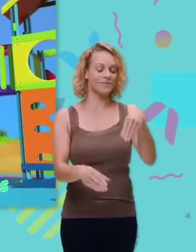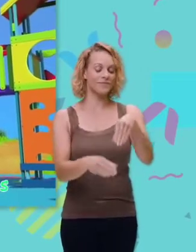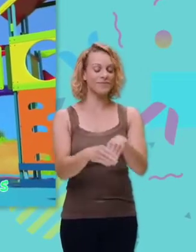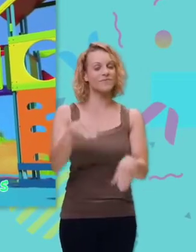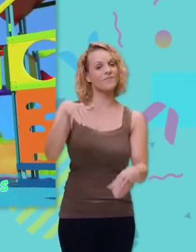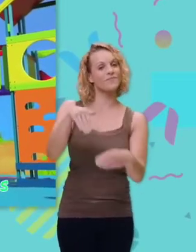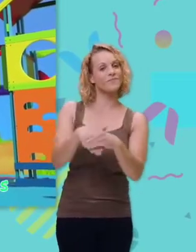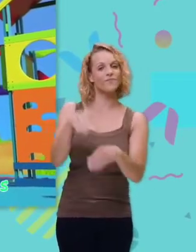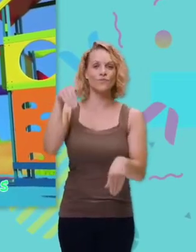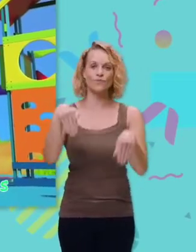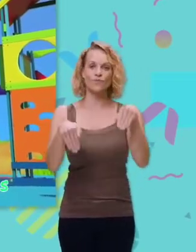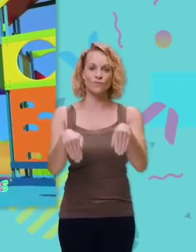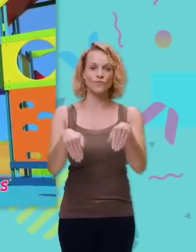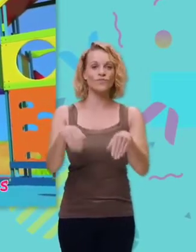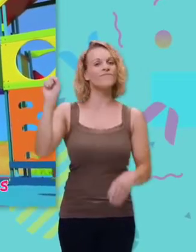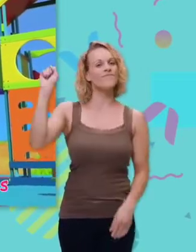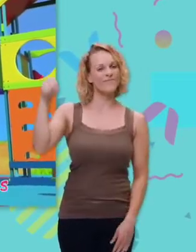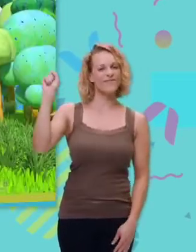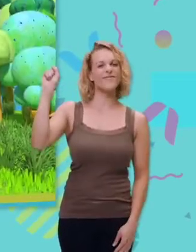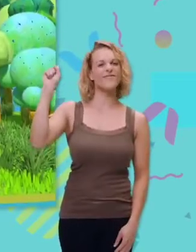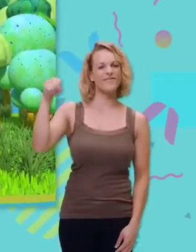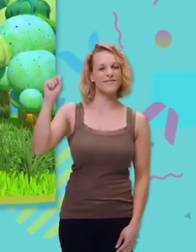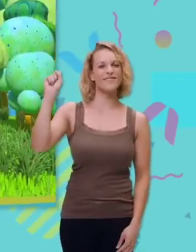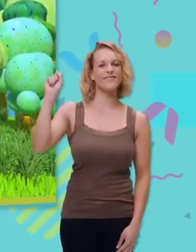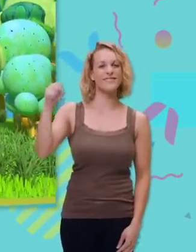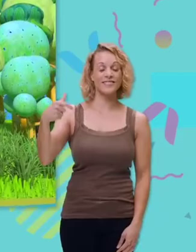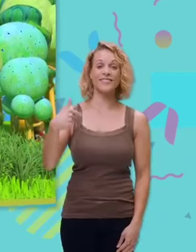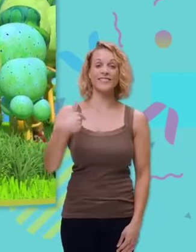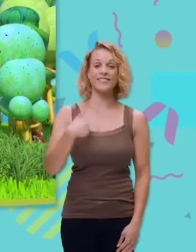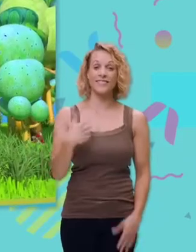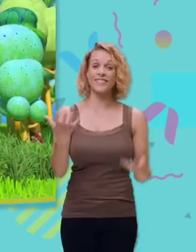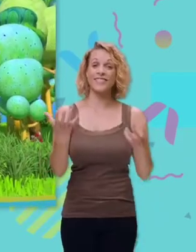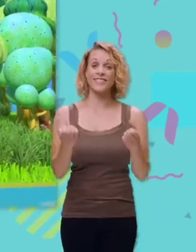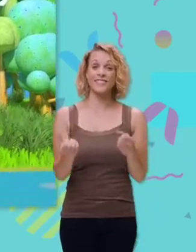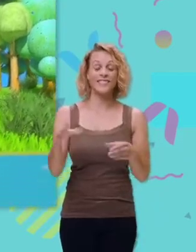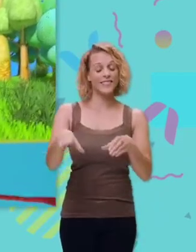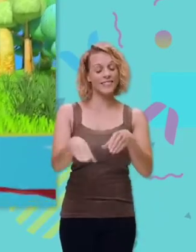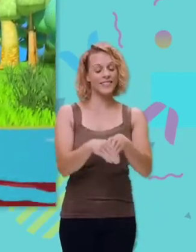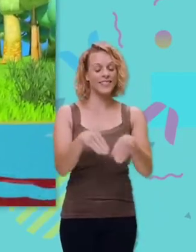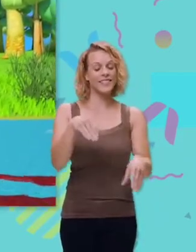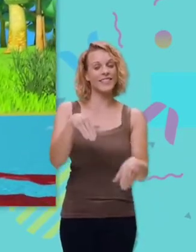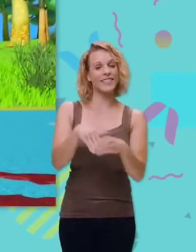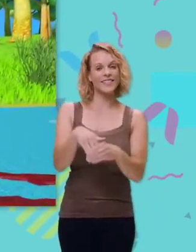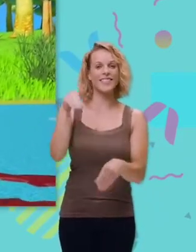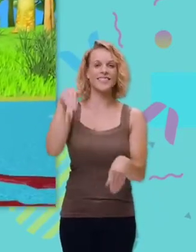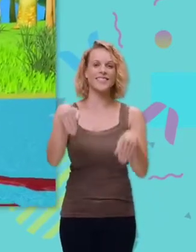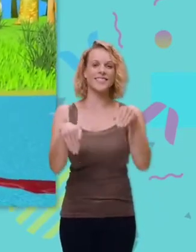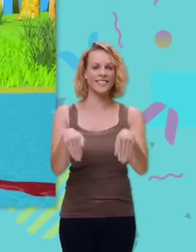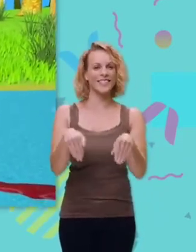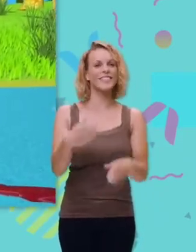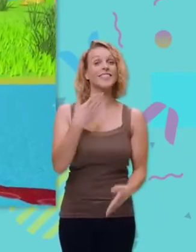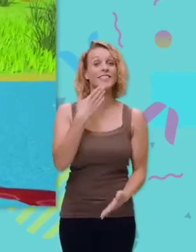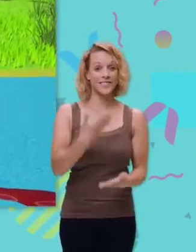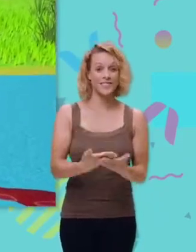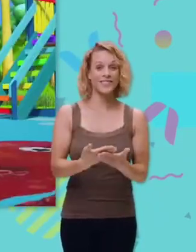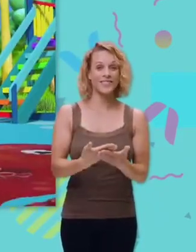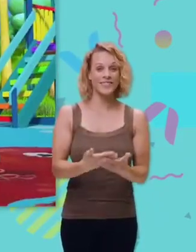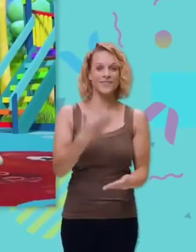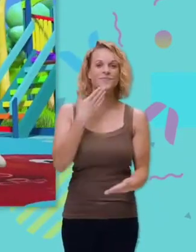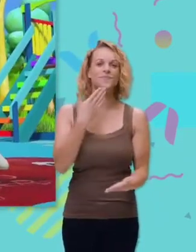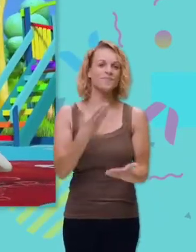Shoes, it's time to do your shoes. Yes, I want to wear my